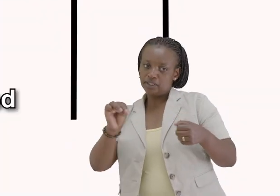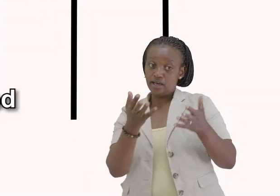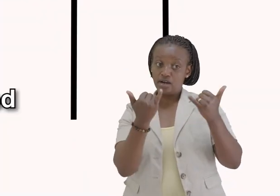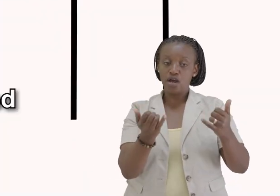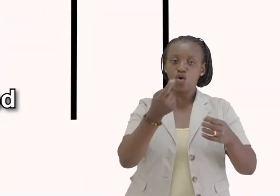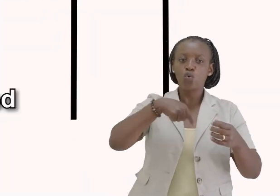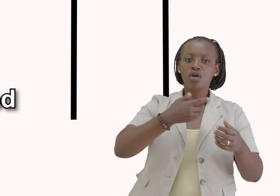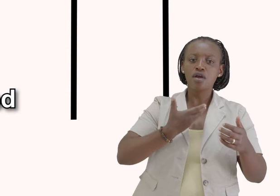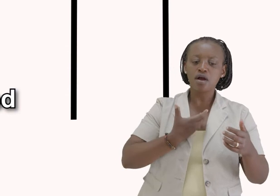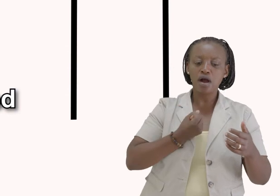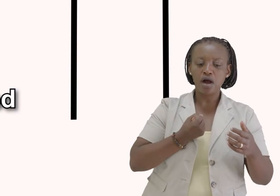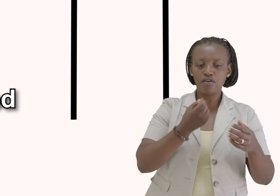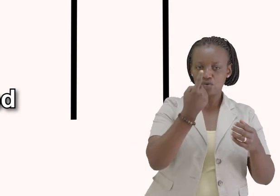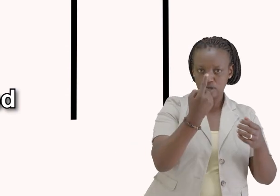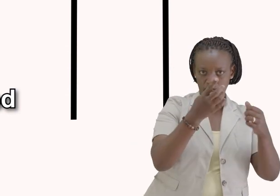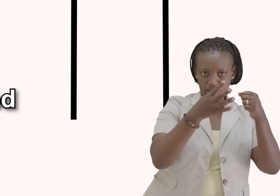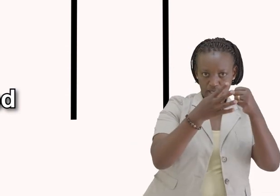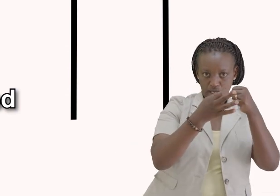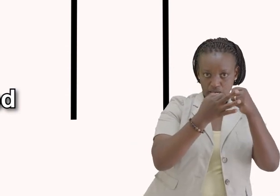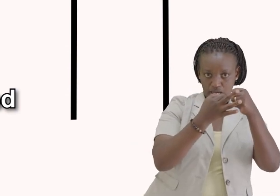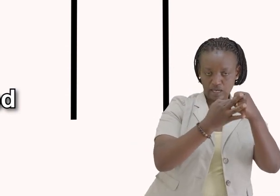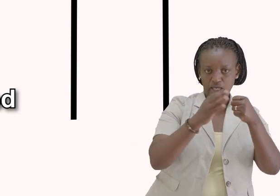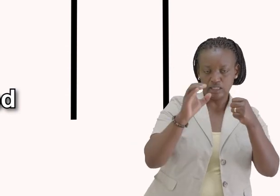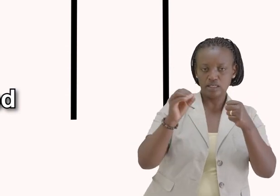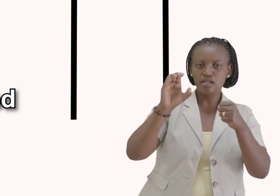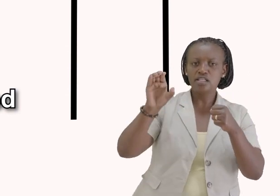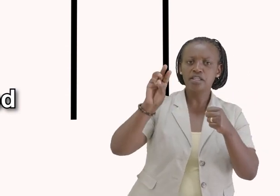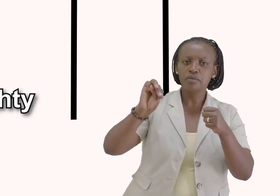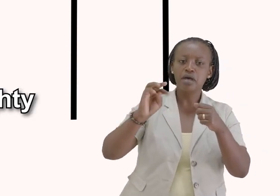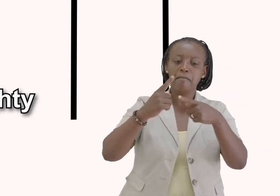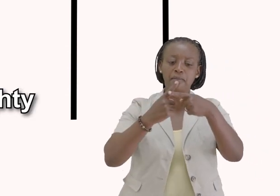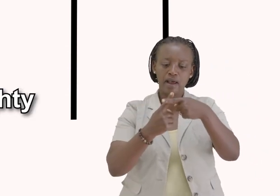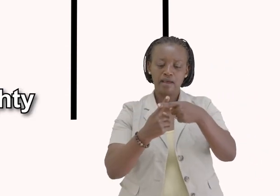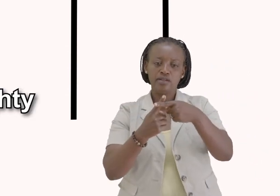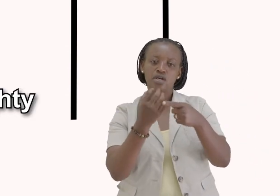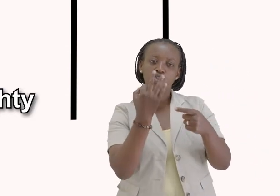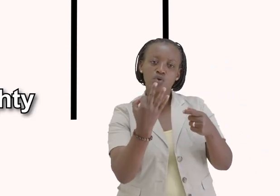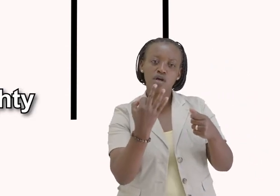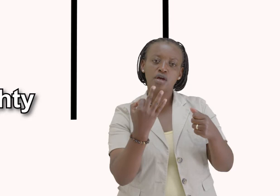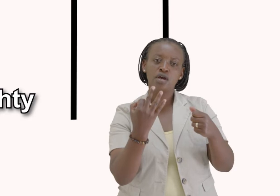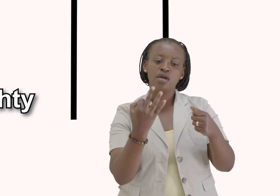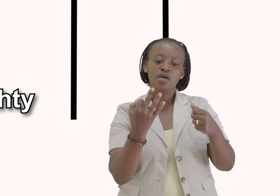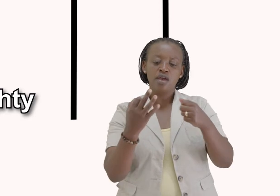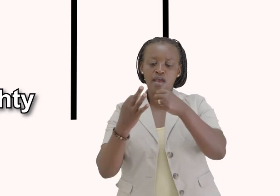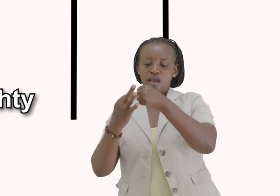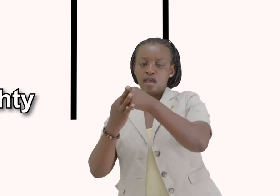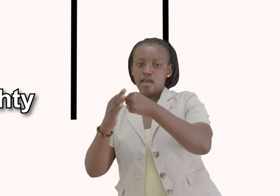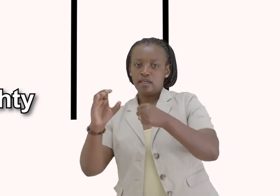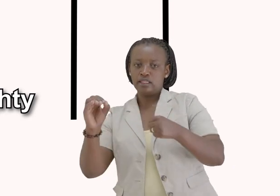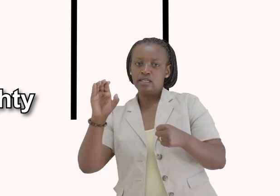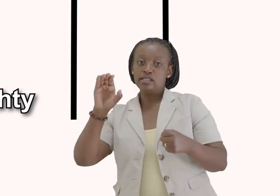centimeters. Now we have 180 centimeters plus